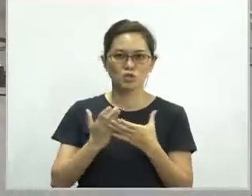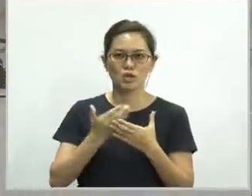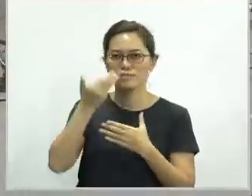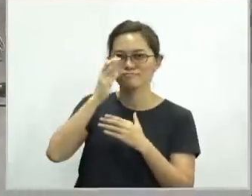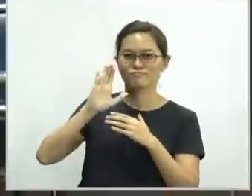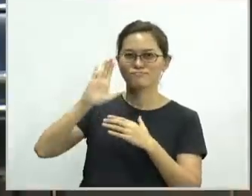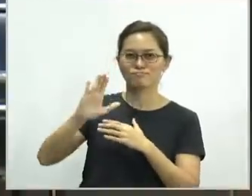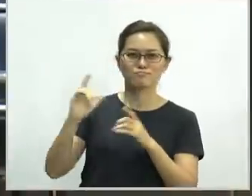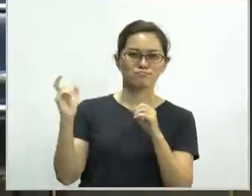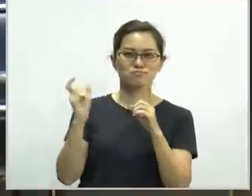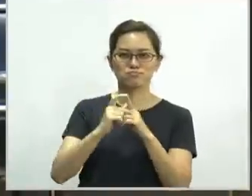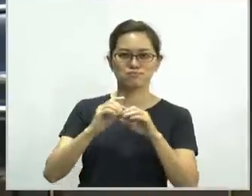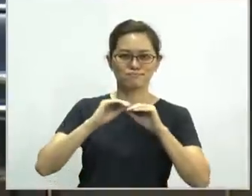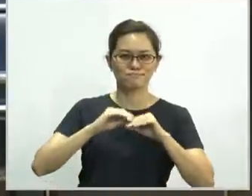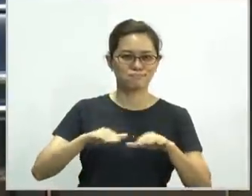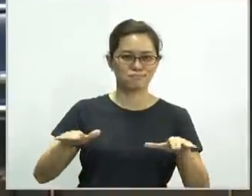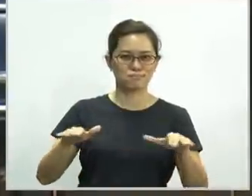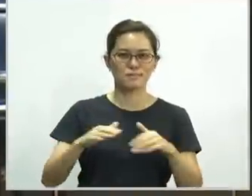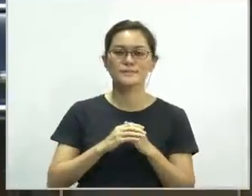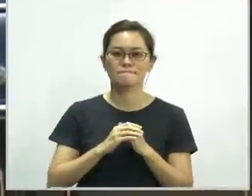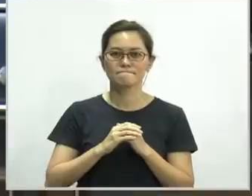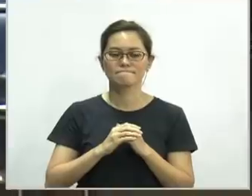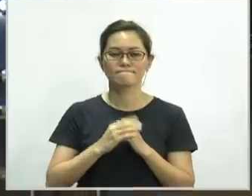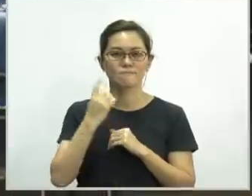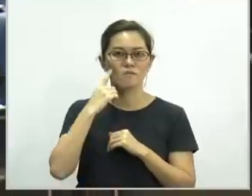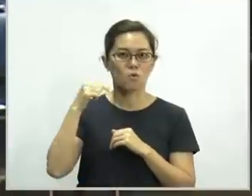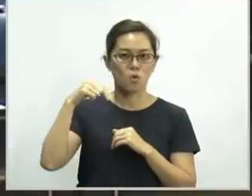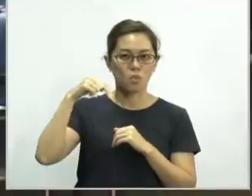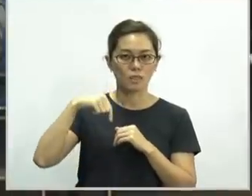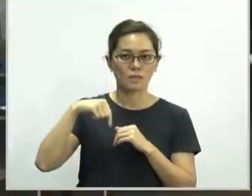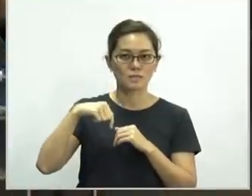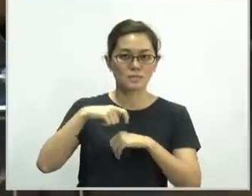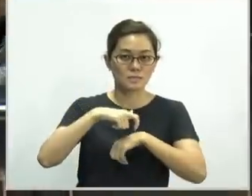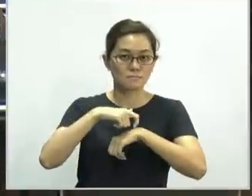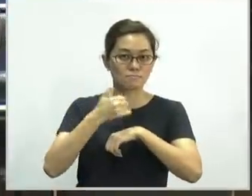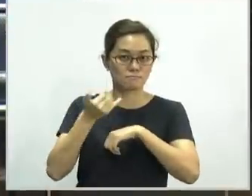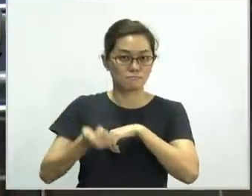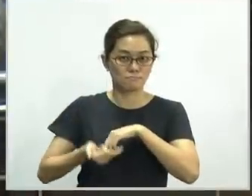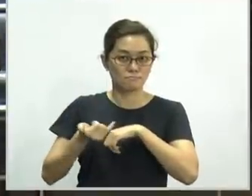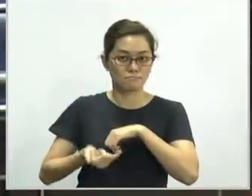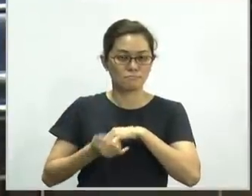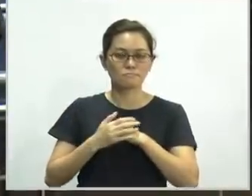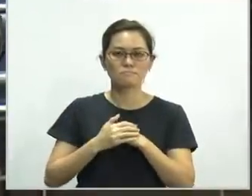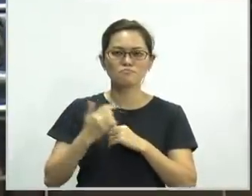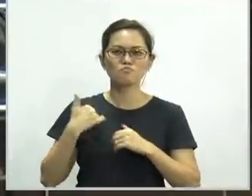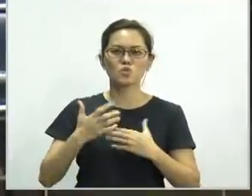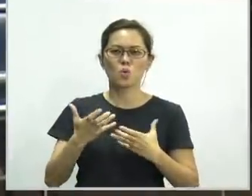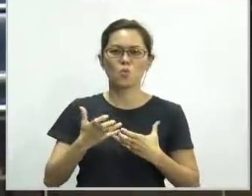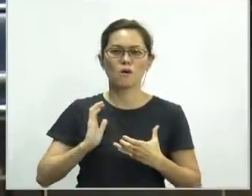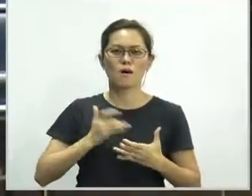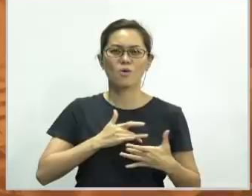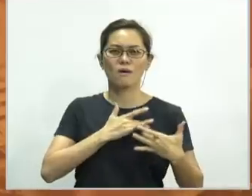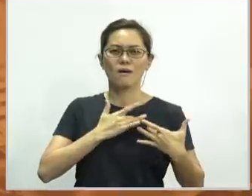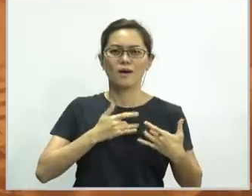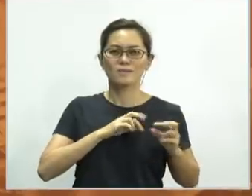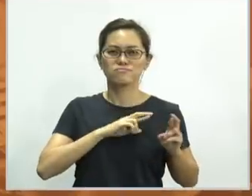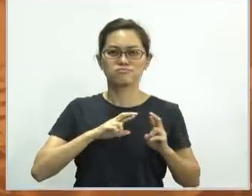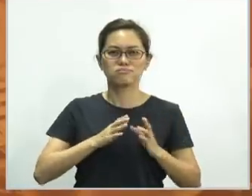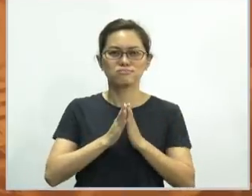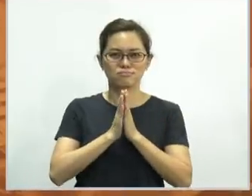God. But for this short segment, we want to get our hearts ready to pray. Now, I